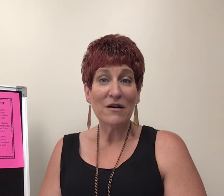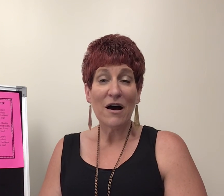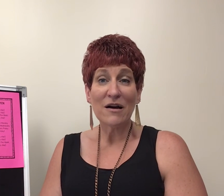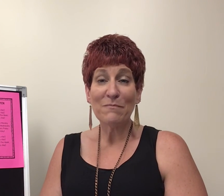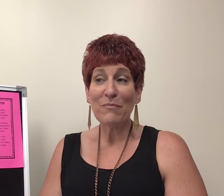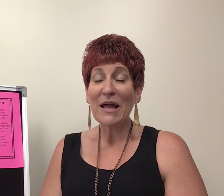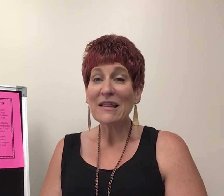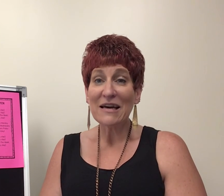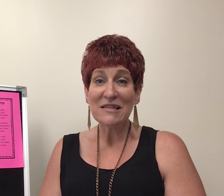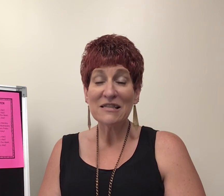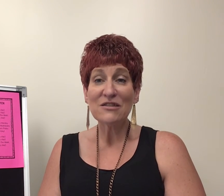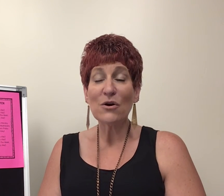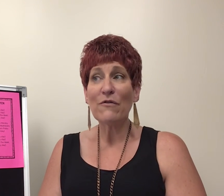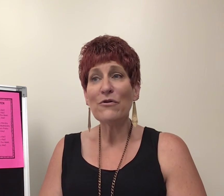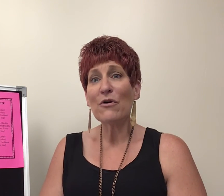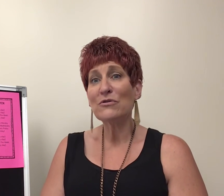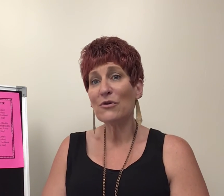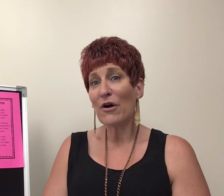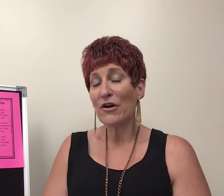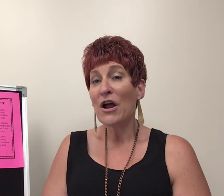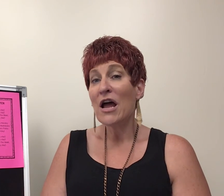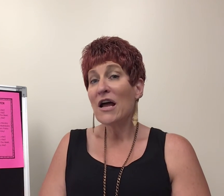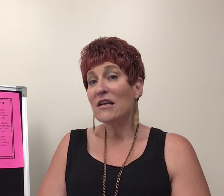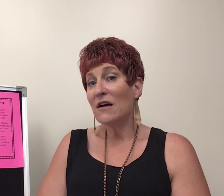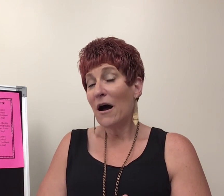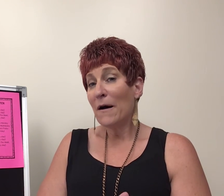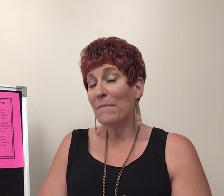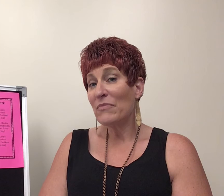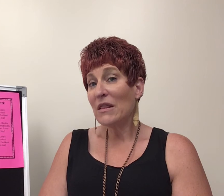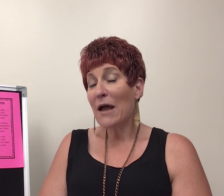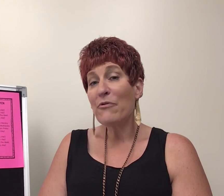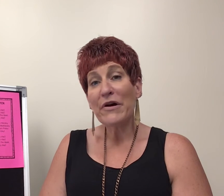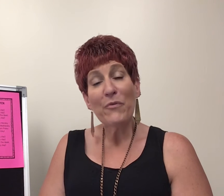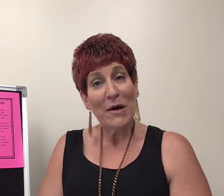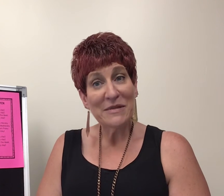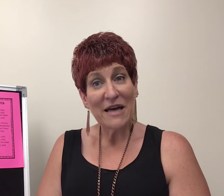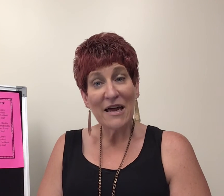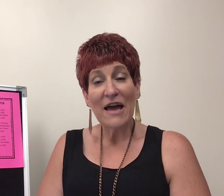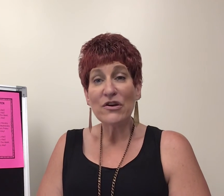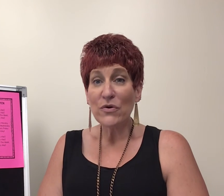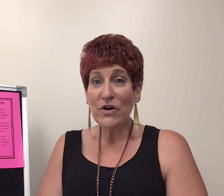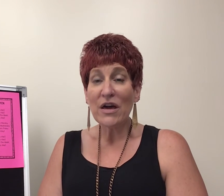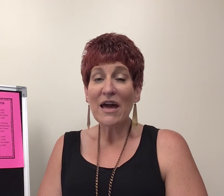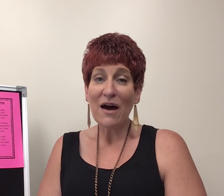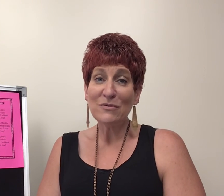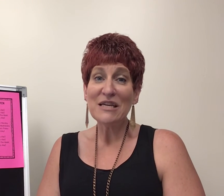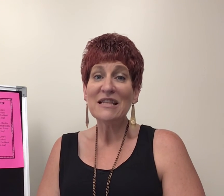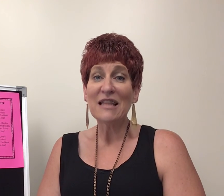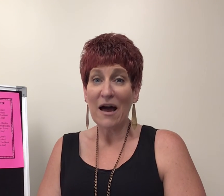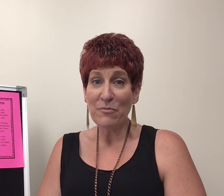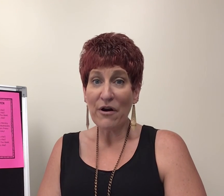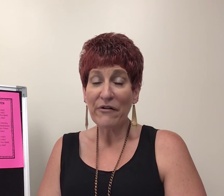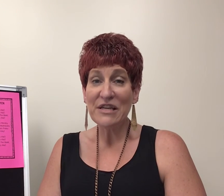YouTube playlist. So if you go to our library website at